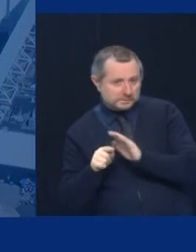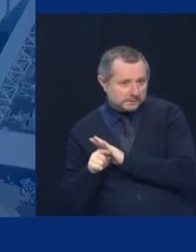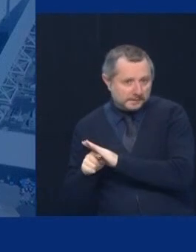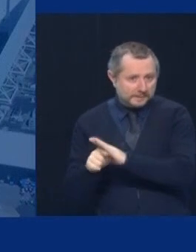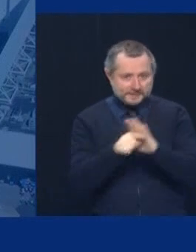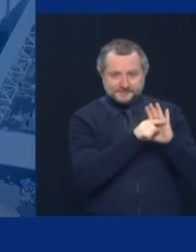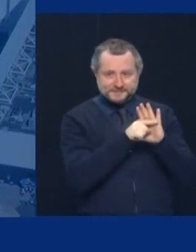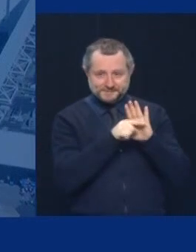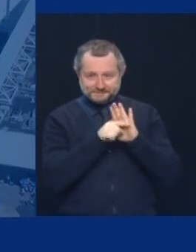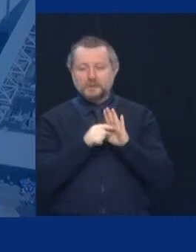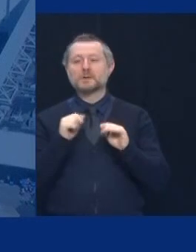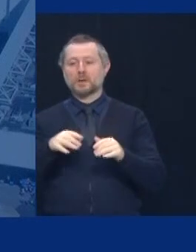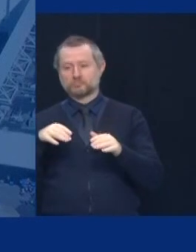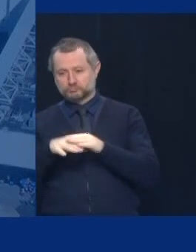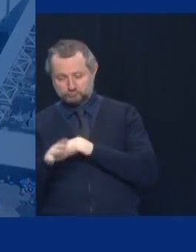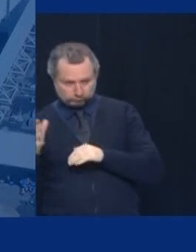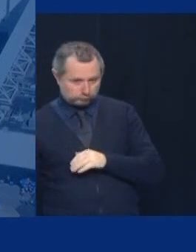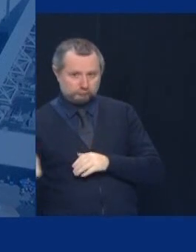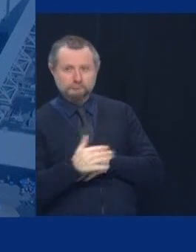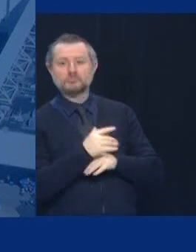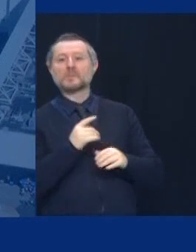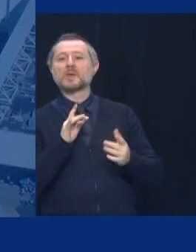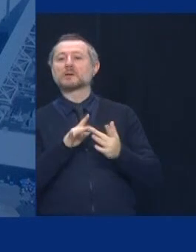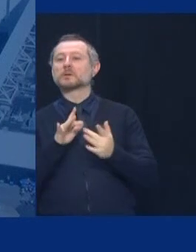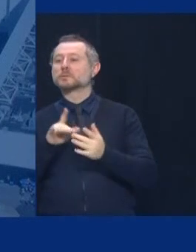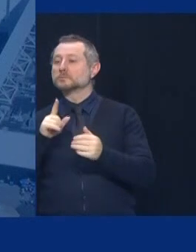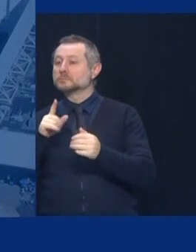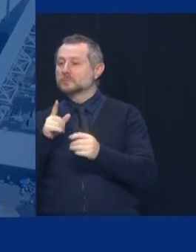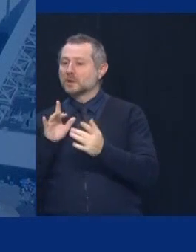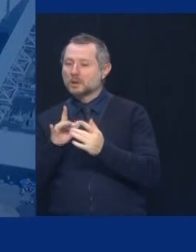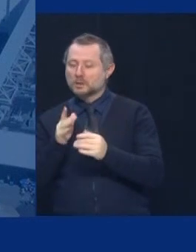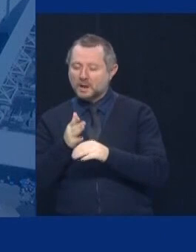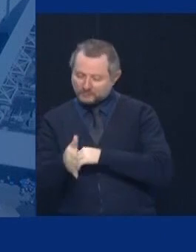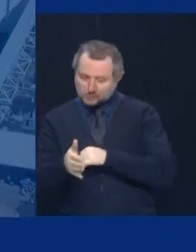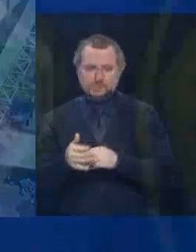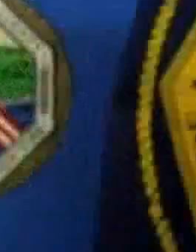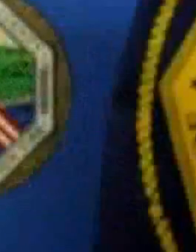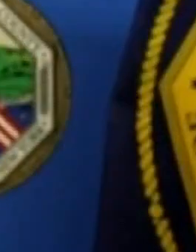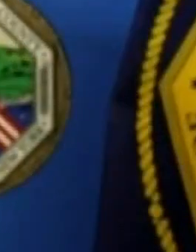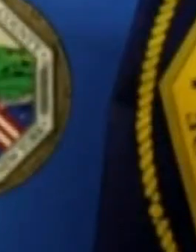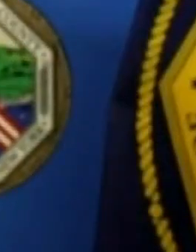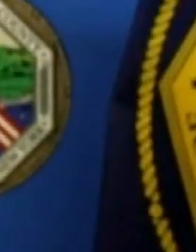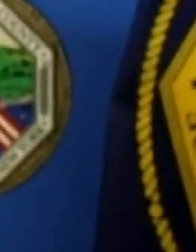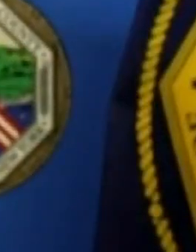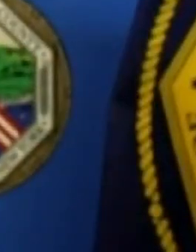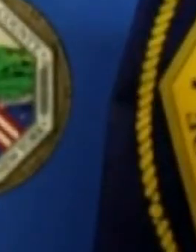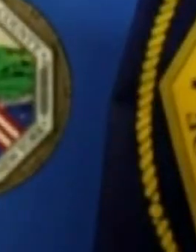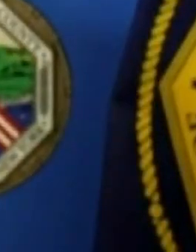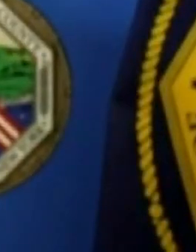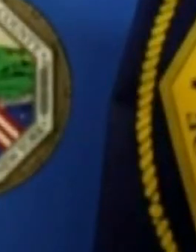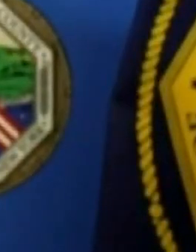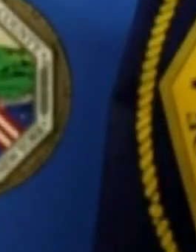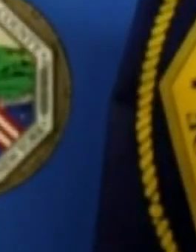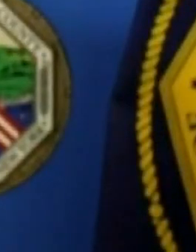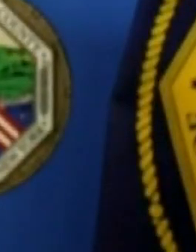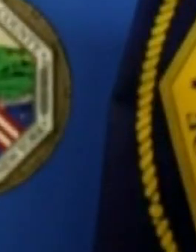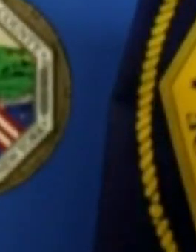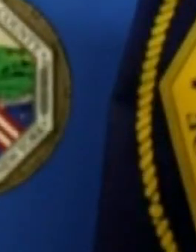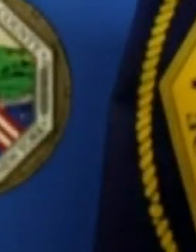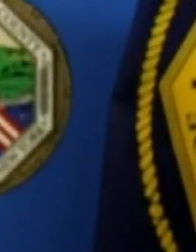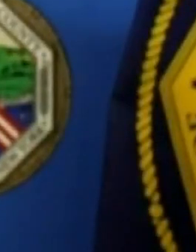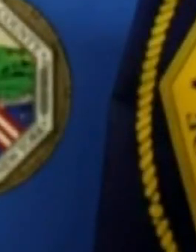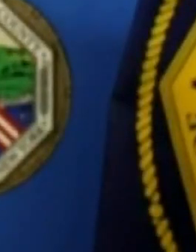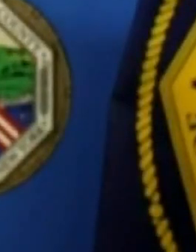the team, and we will do contact tracing afterwards. And as I said, this is a demonstration project. But Erie County Executive Mark Poloncarz doesn't think